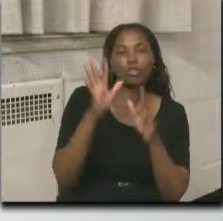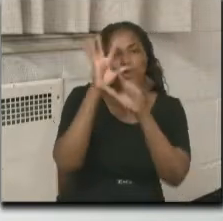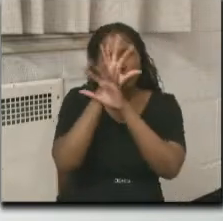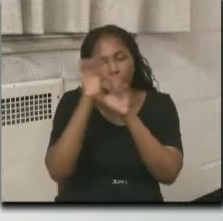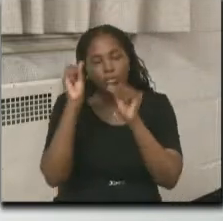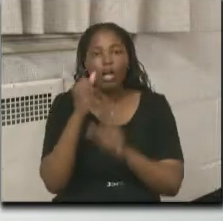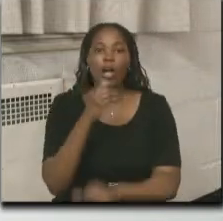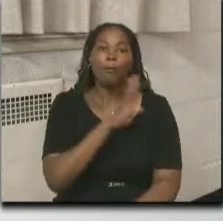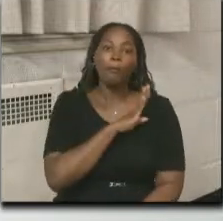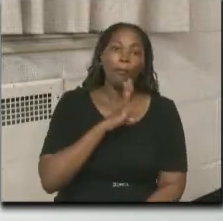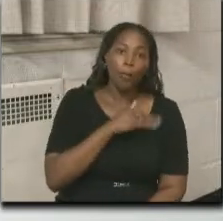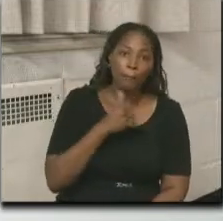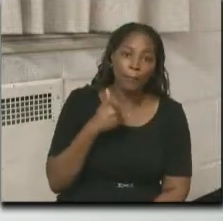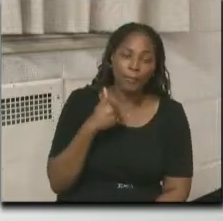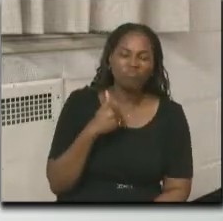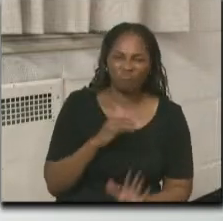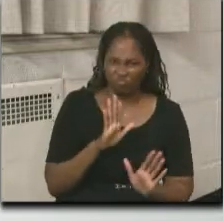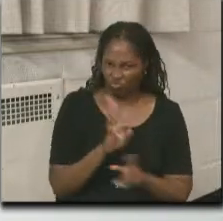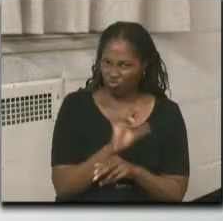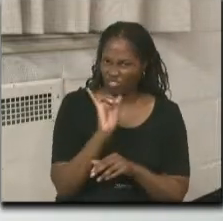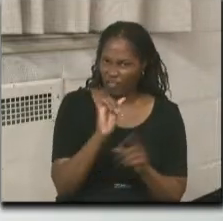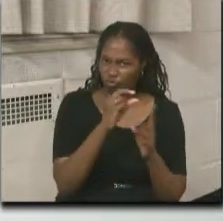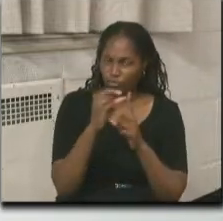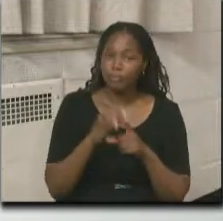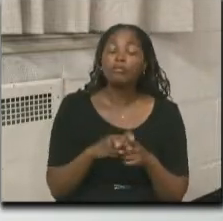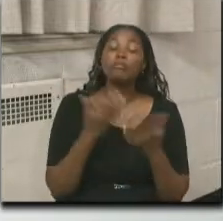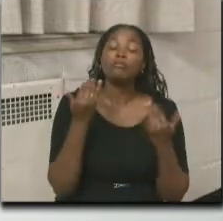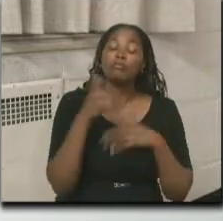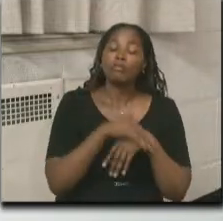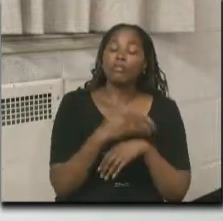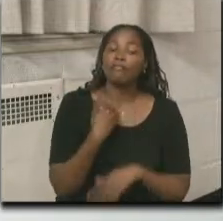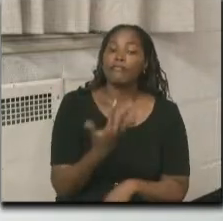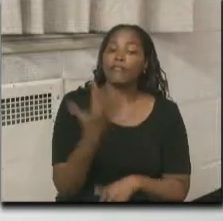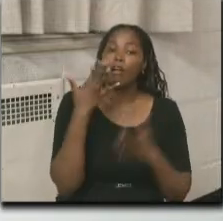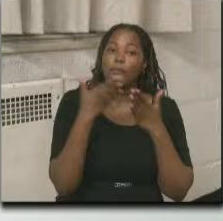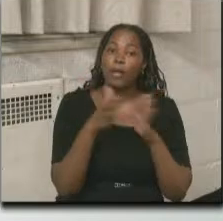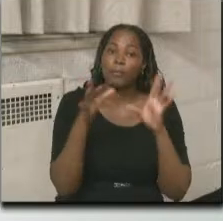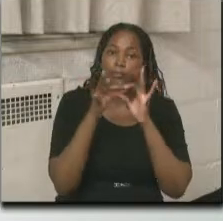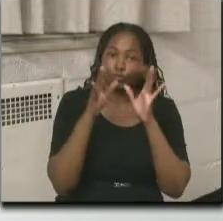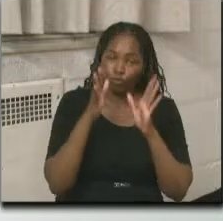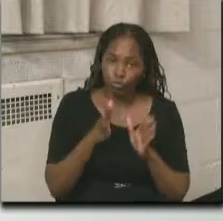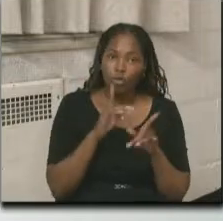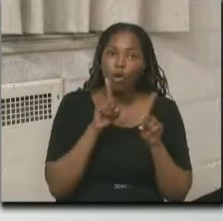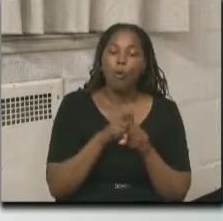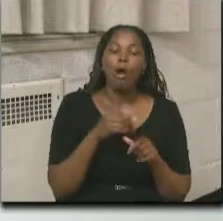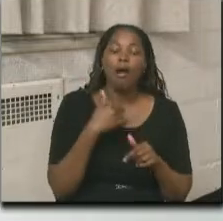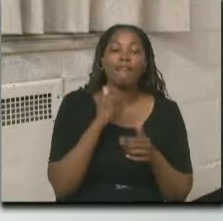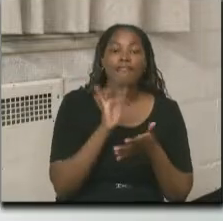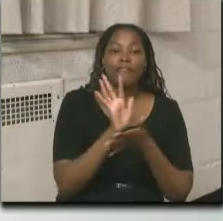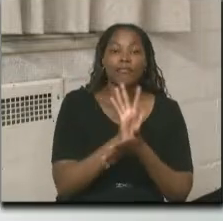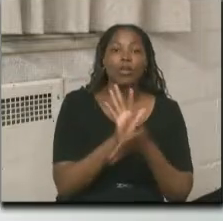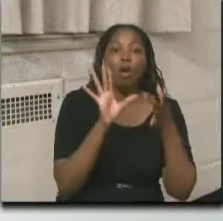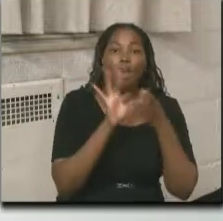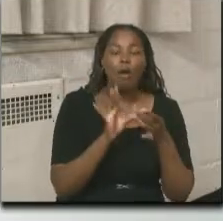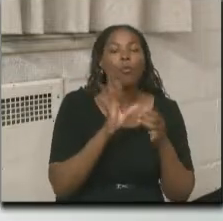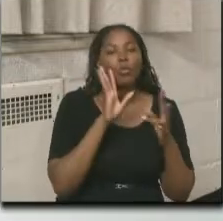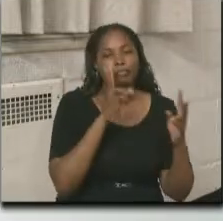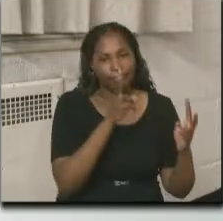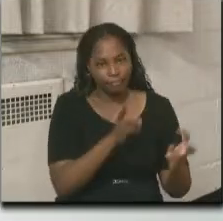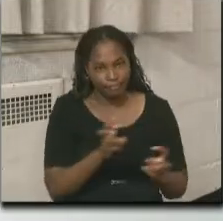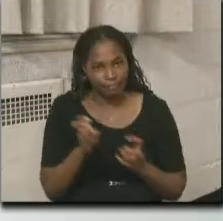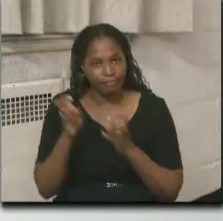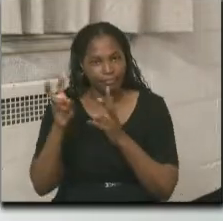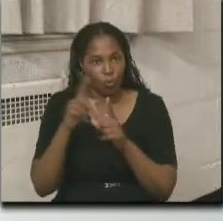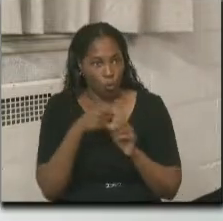live public speakers for tonight. We also received a video comment which will be uploaded to Board Docs upon